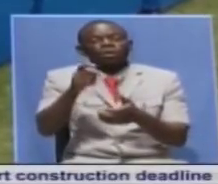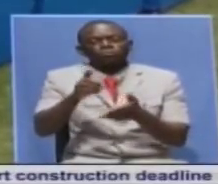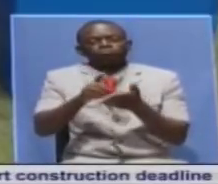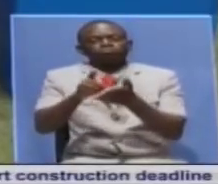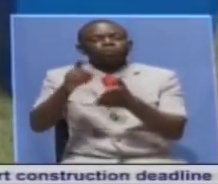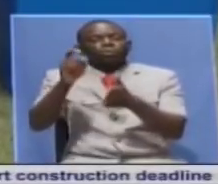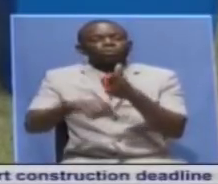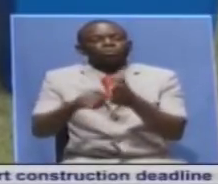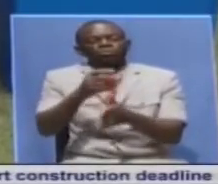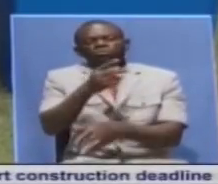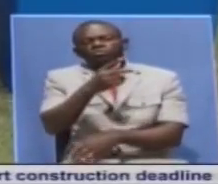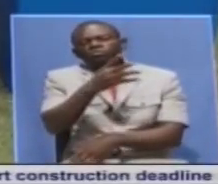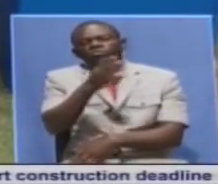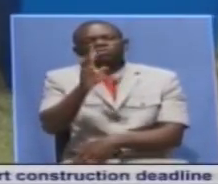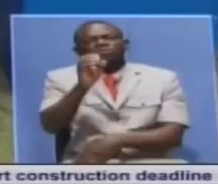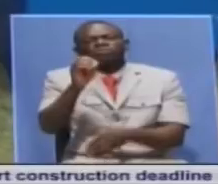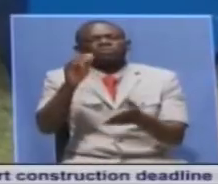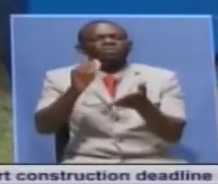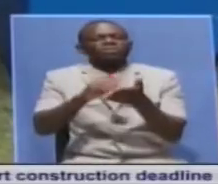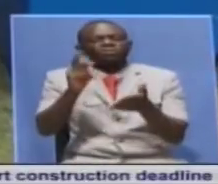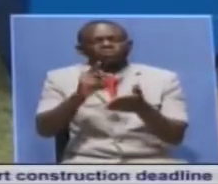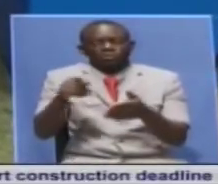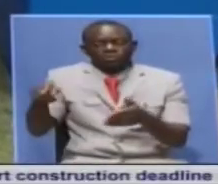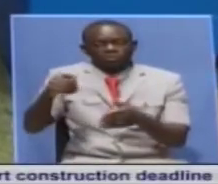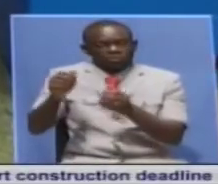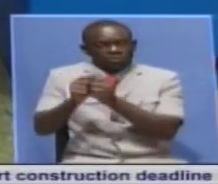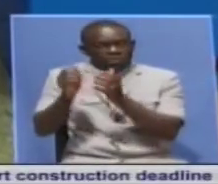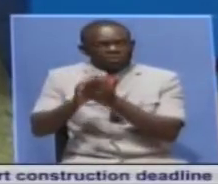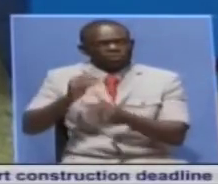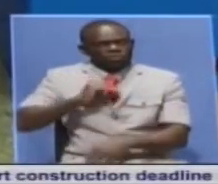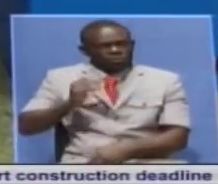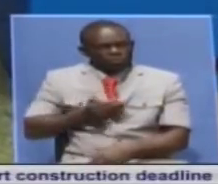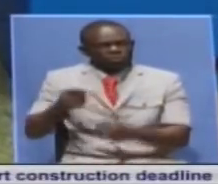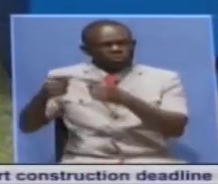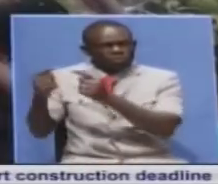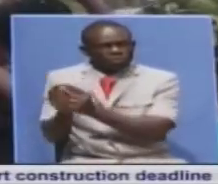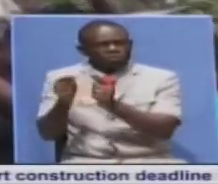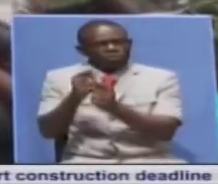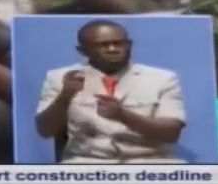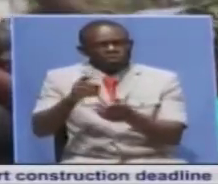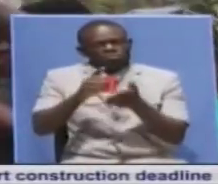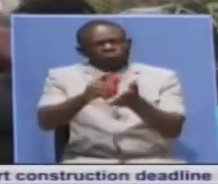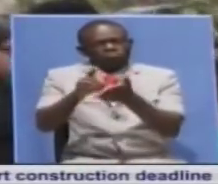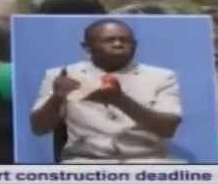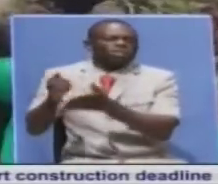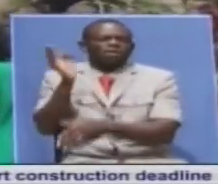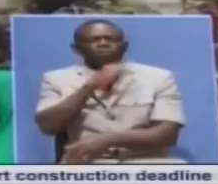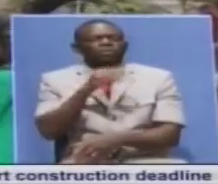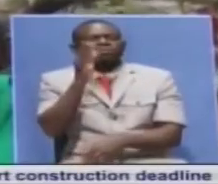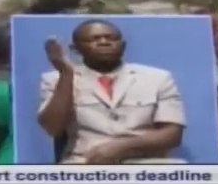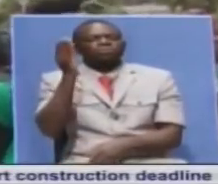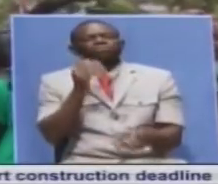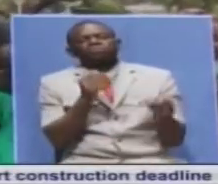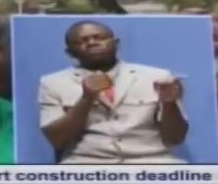100 women groups across Kabwe. And Kabwe Mayor Prince Chileshe thanked President Lungu for considering the